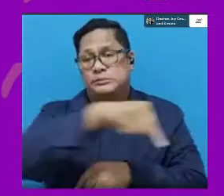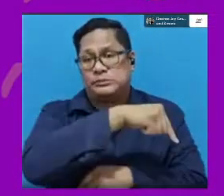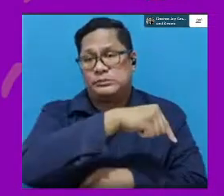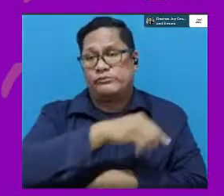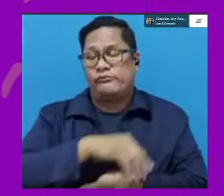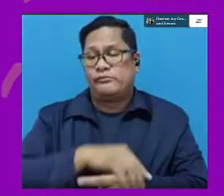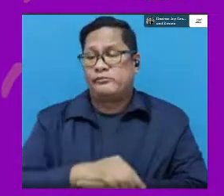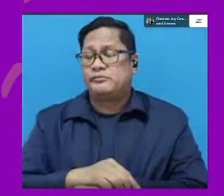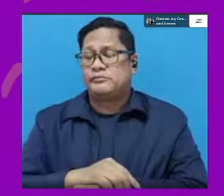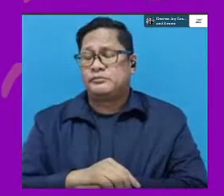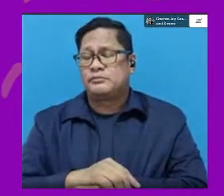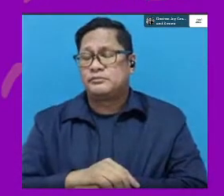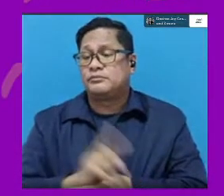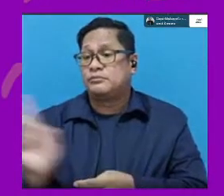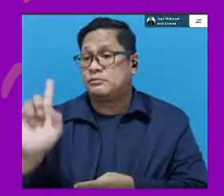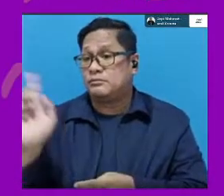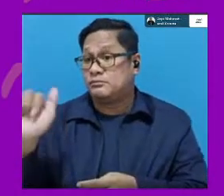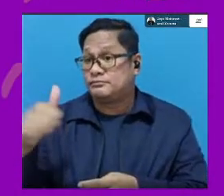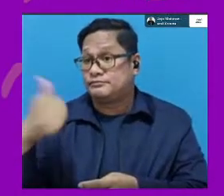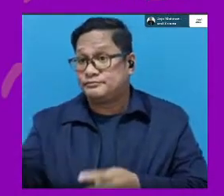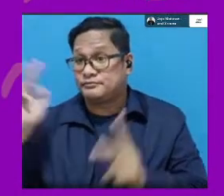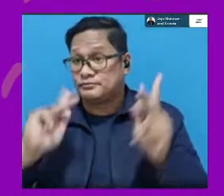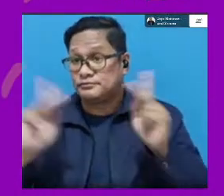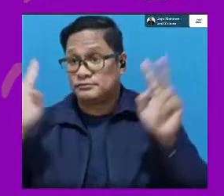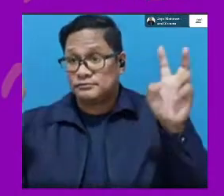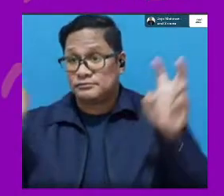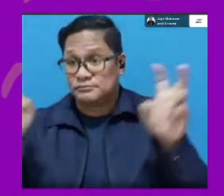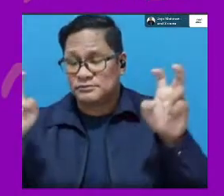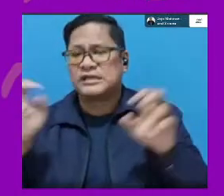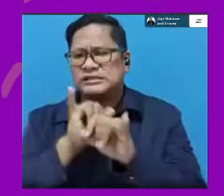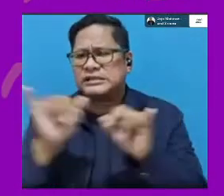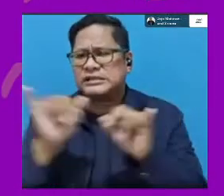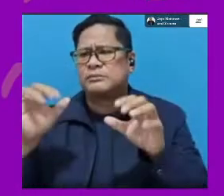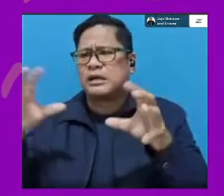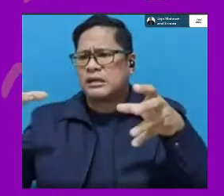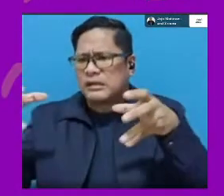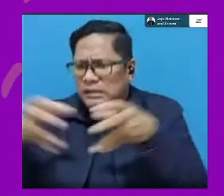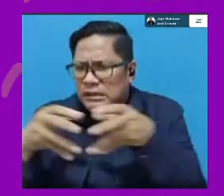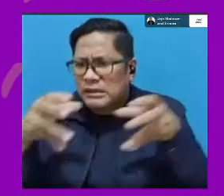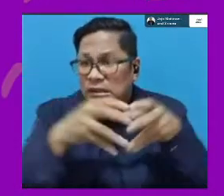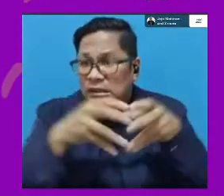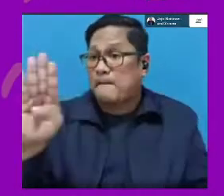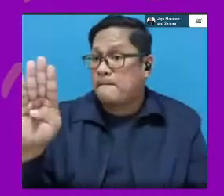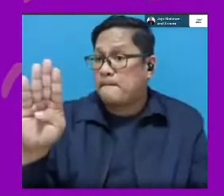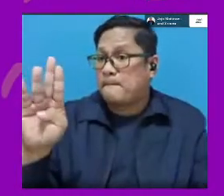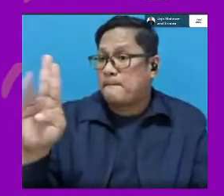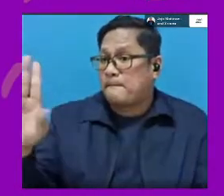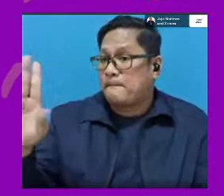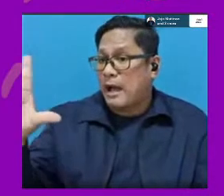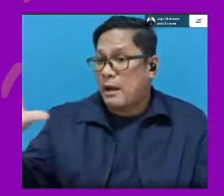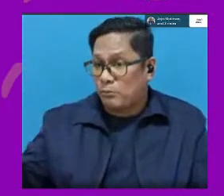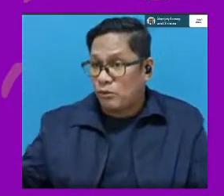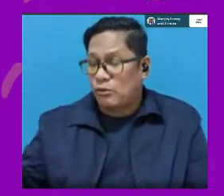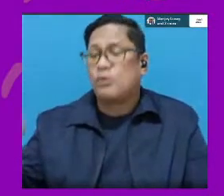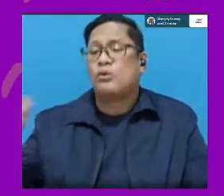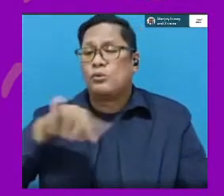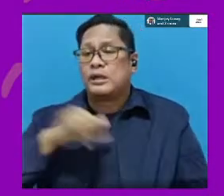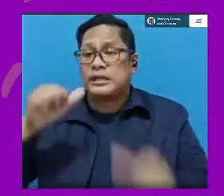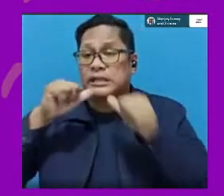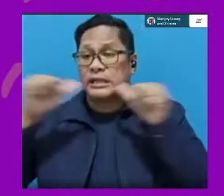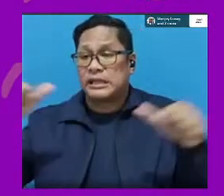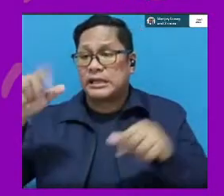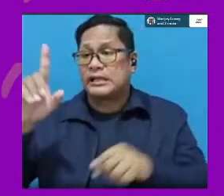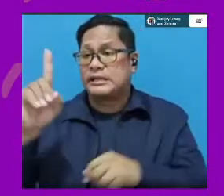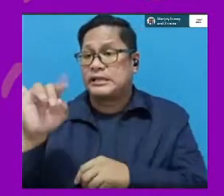That is what other people call now a bubble. So Dinagat Island, we declared Dinagat Island as an island